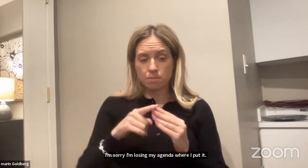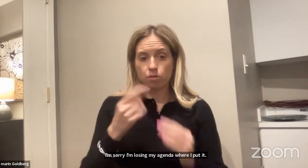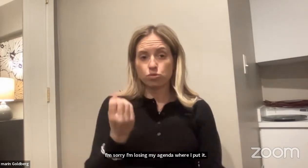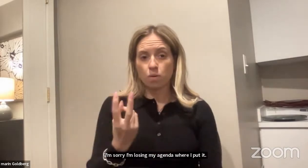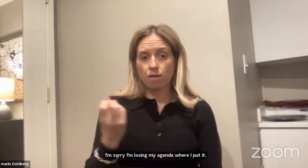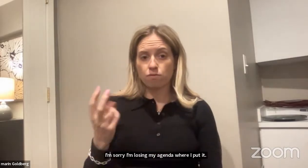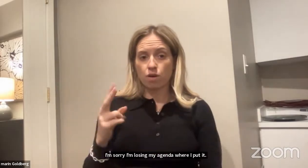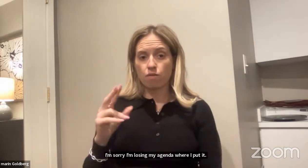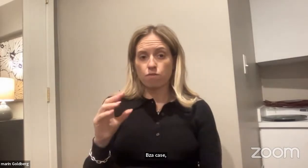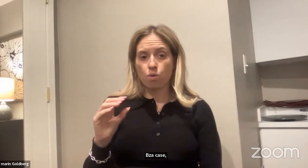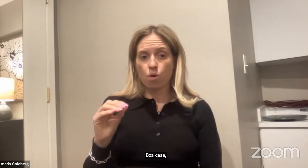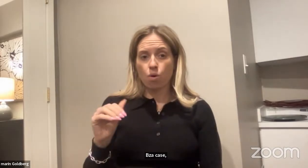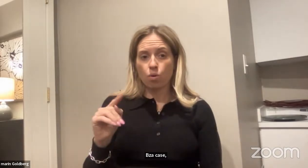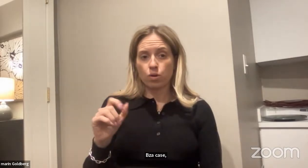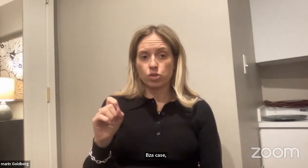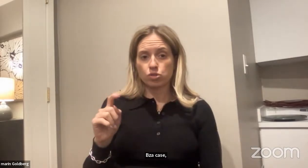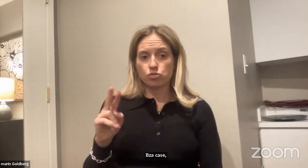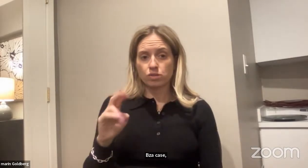Street Northeast?